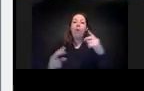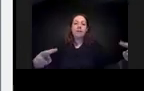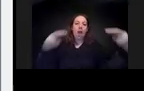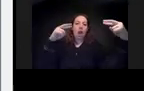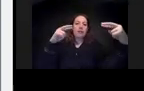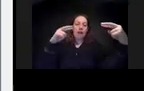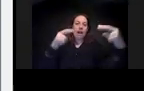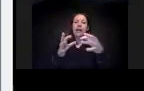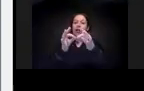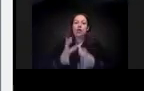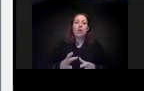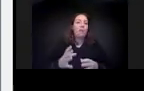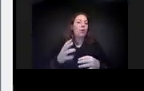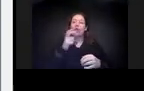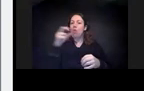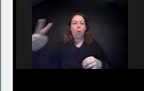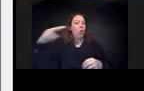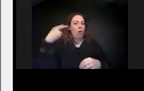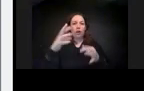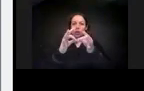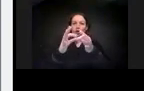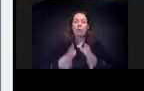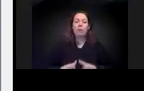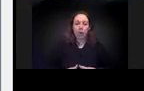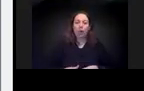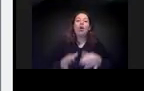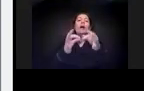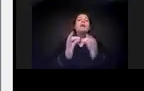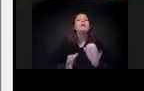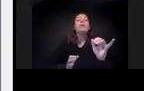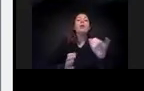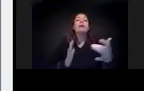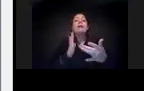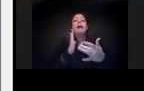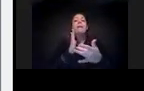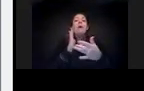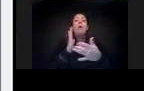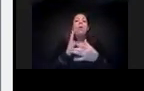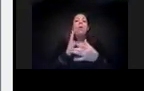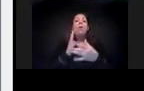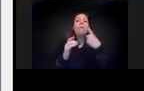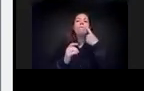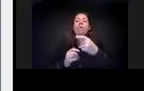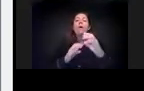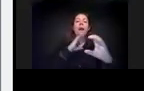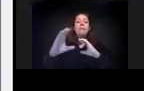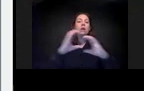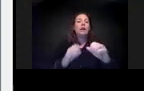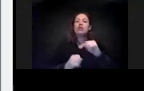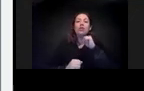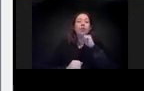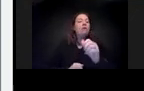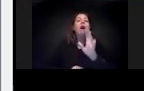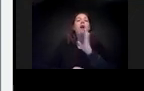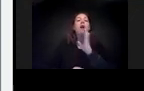interpreter. The interpreter is a means or mode of communication. They are not the person that you're communicating